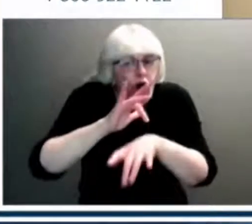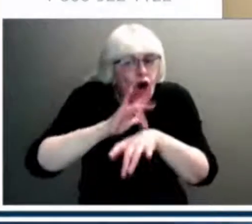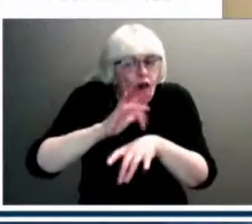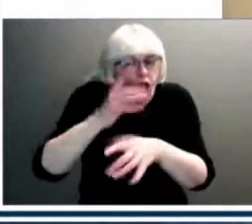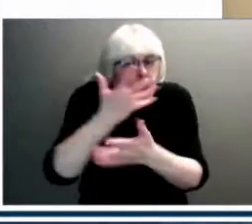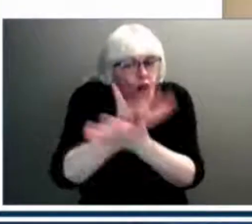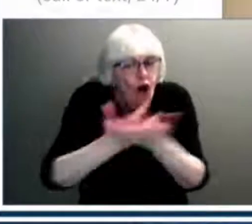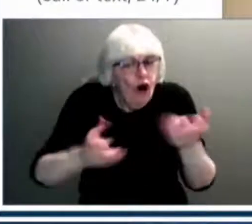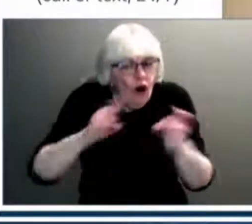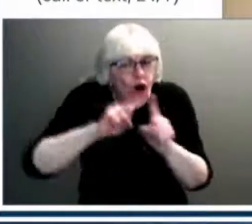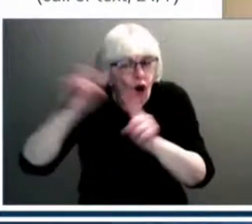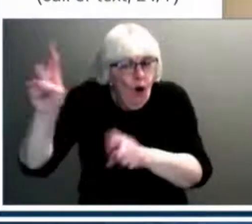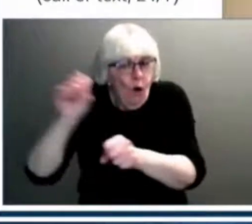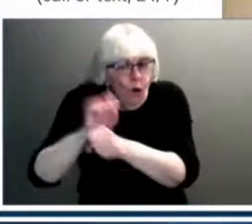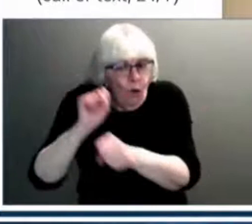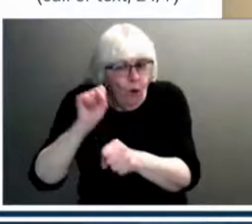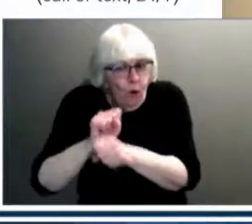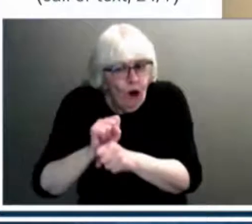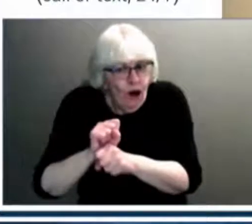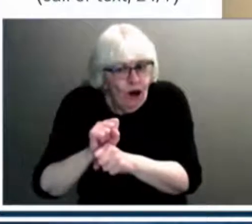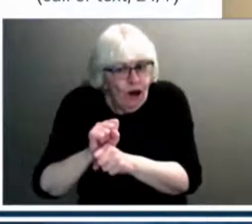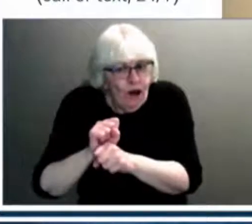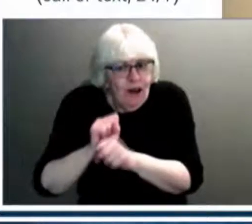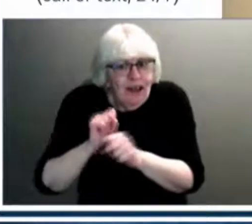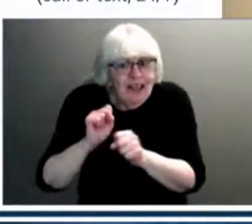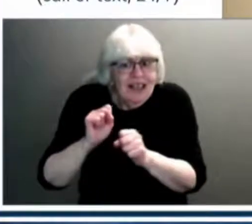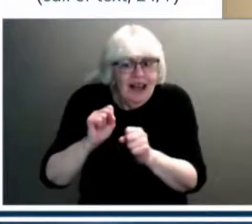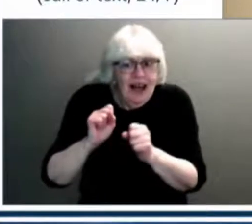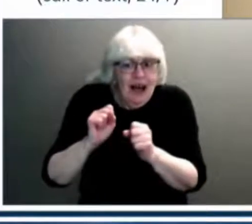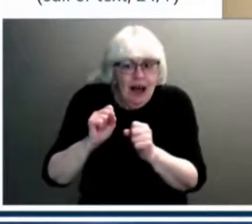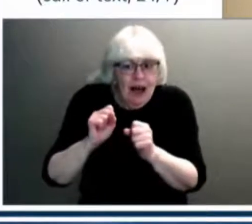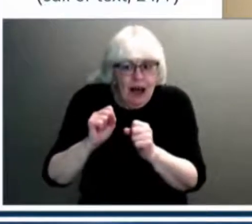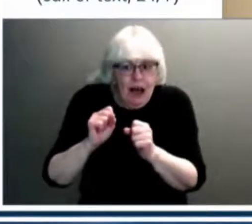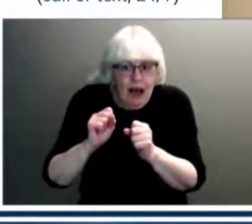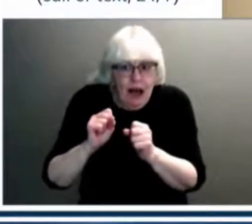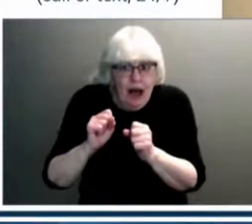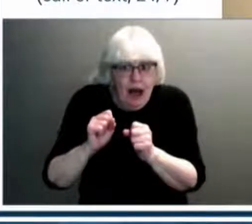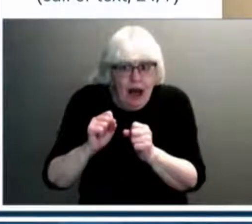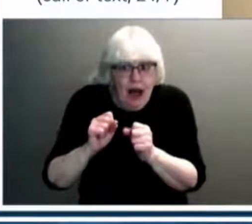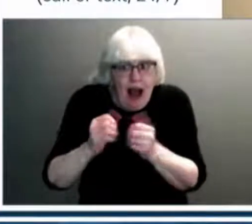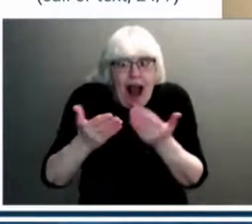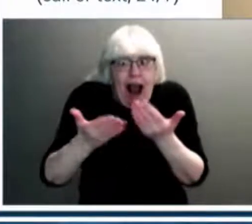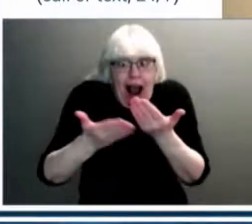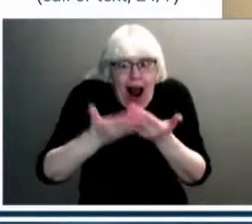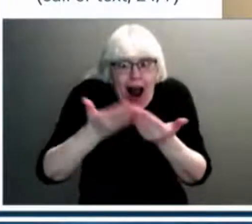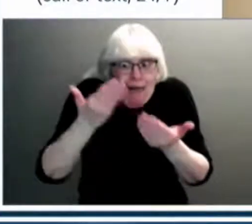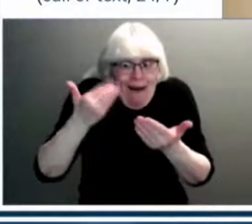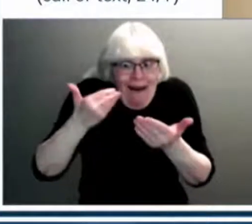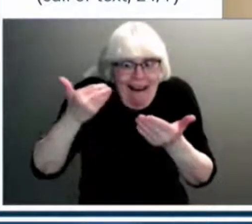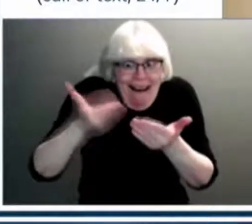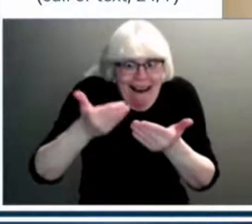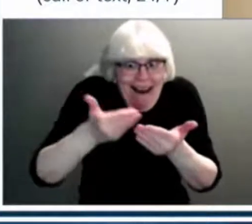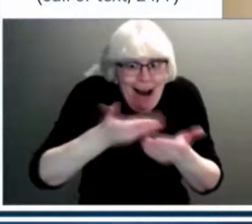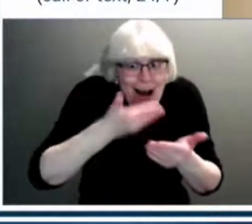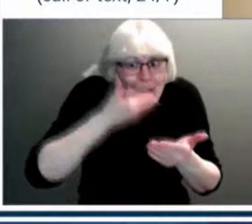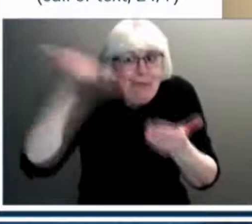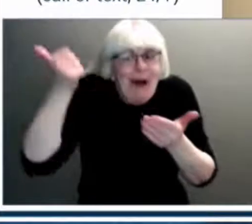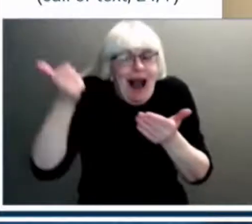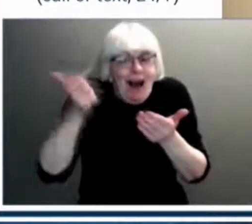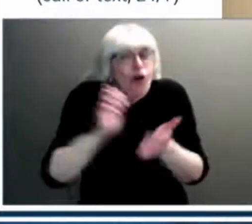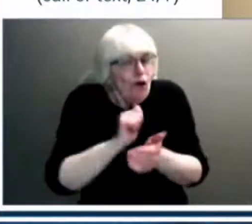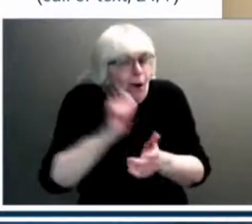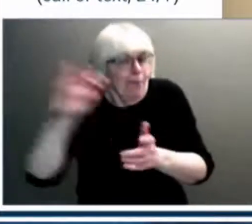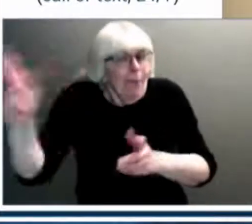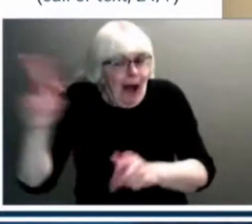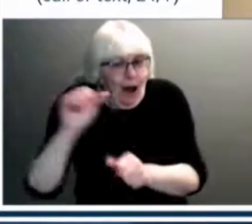finishing their infectious period while they're from being infected, even bringing them back under very strict protocols.